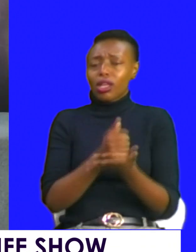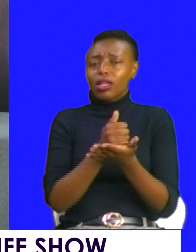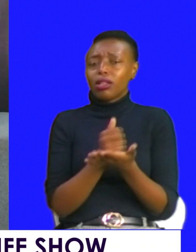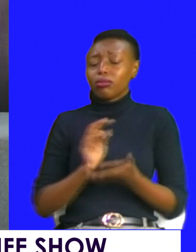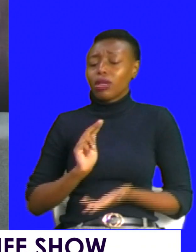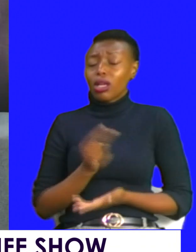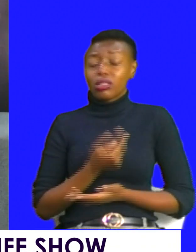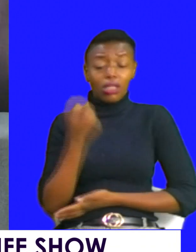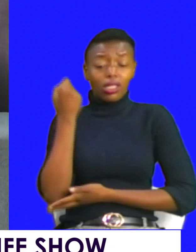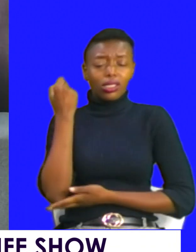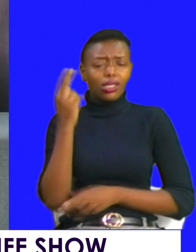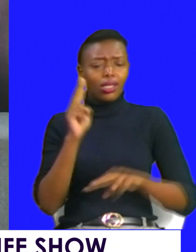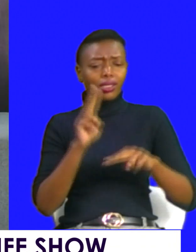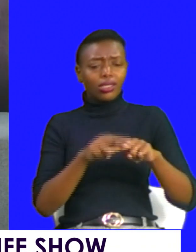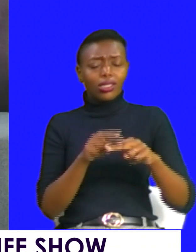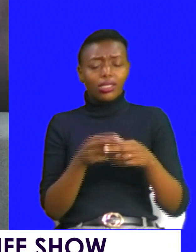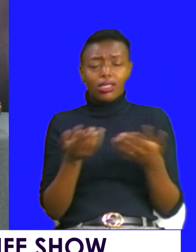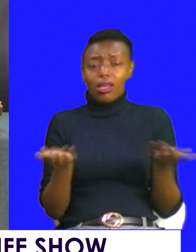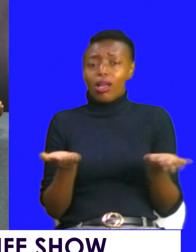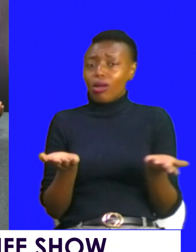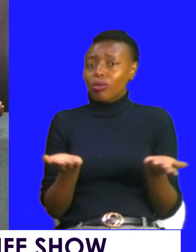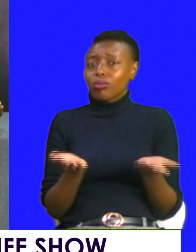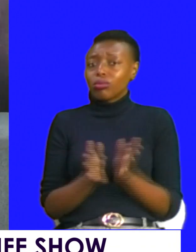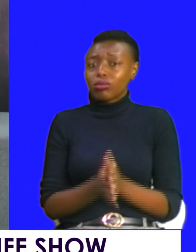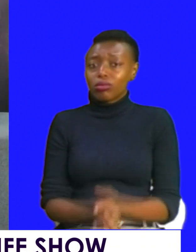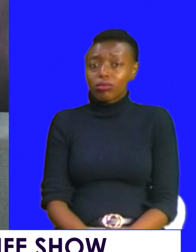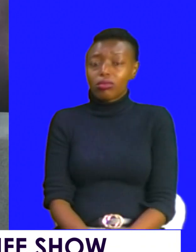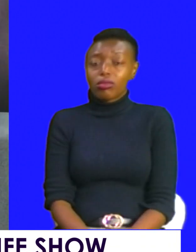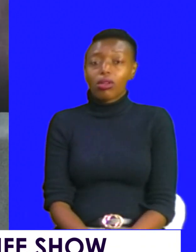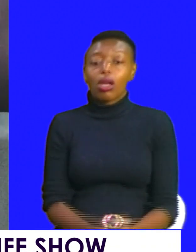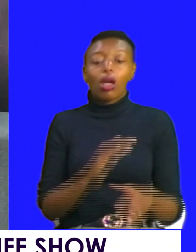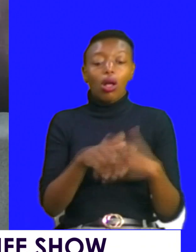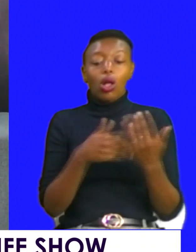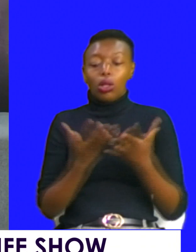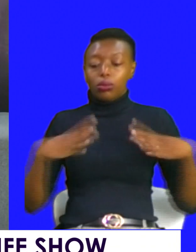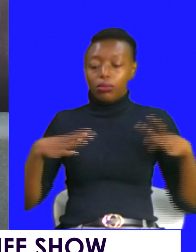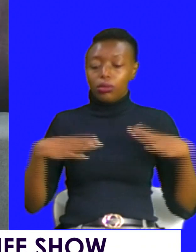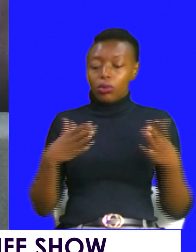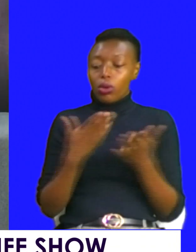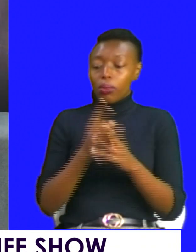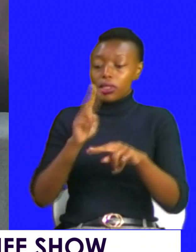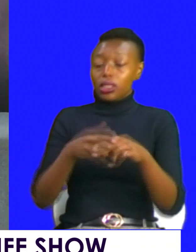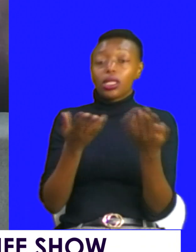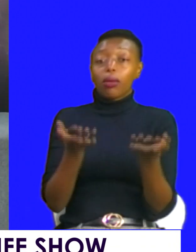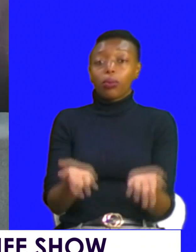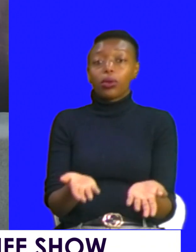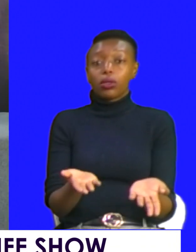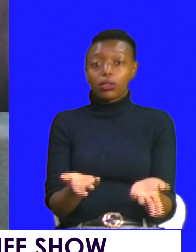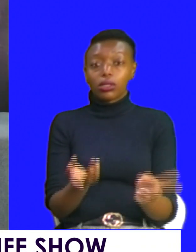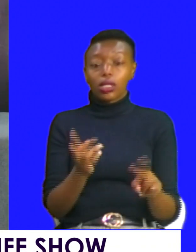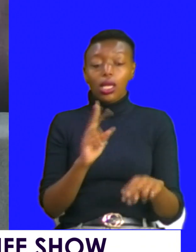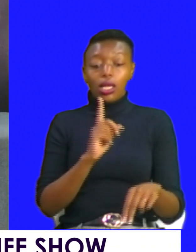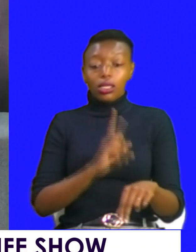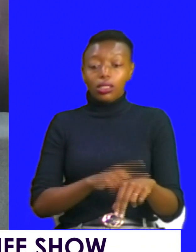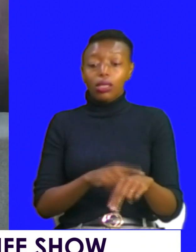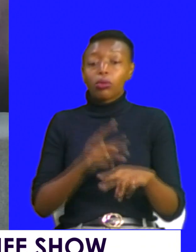We operate like where I work. We have an open office. Okay. Yes. Everybody is there, and I can tell you when a person who is exposed